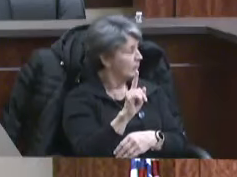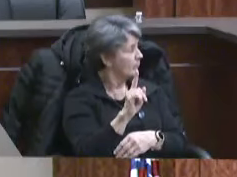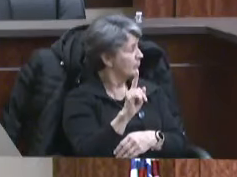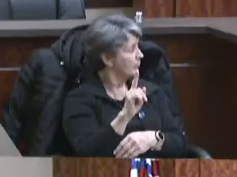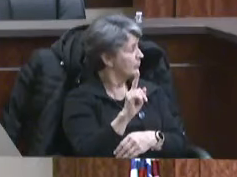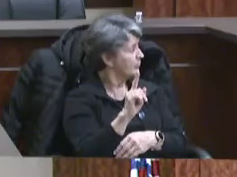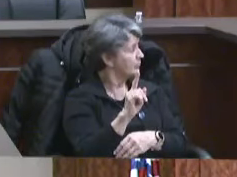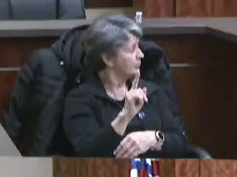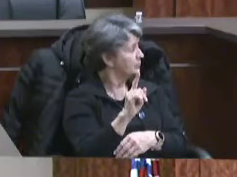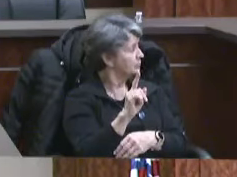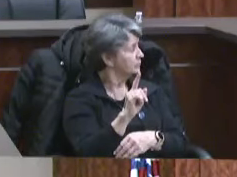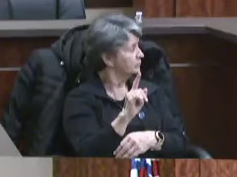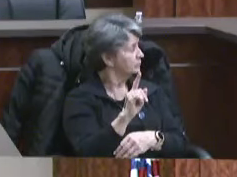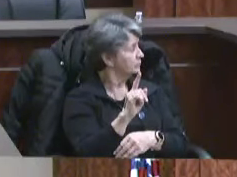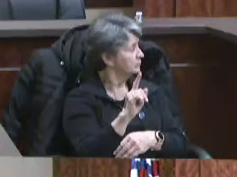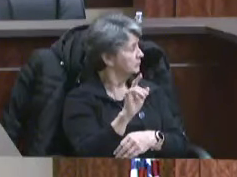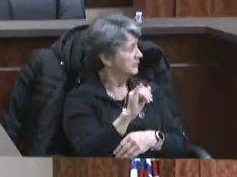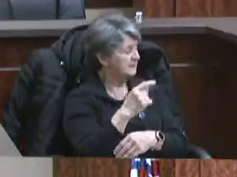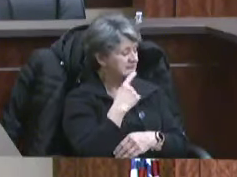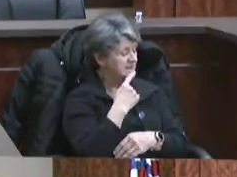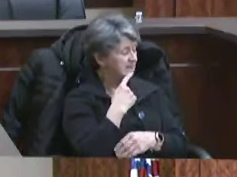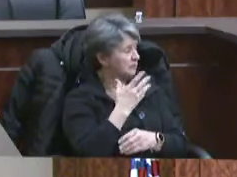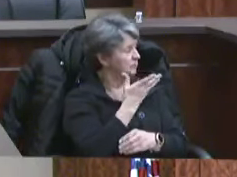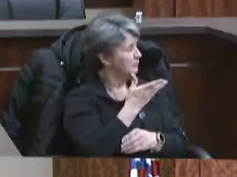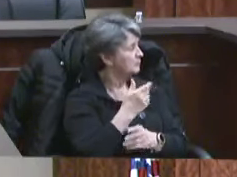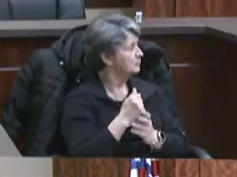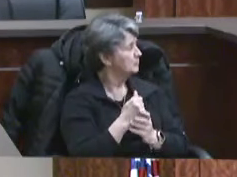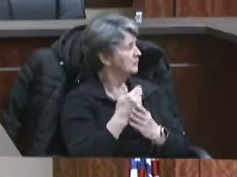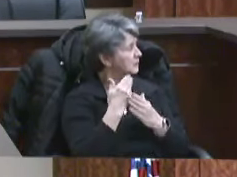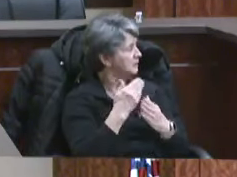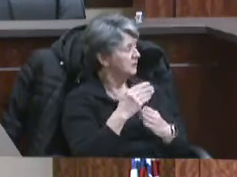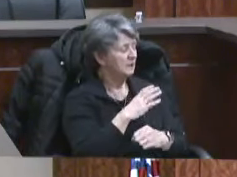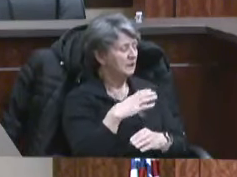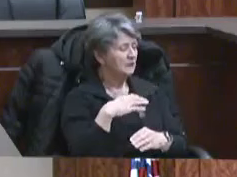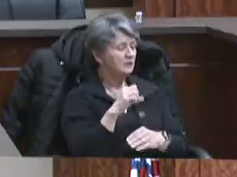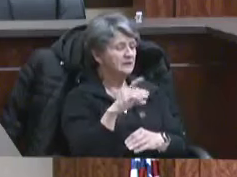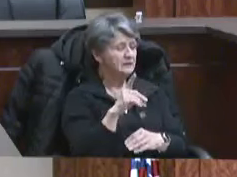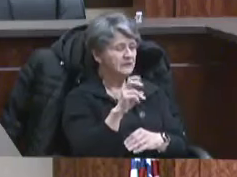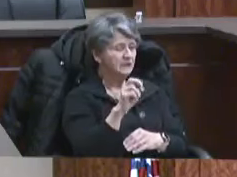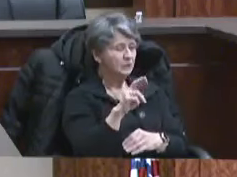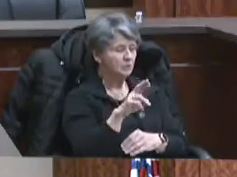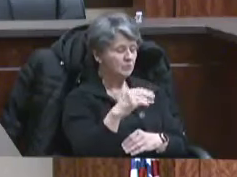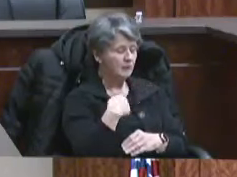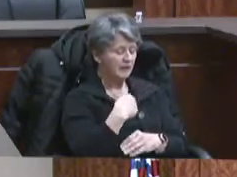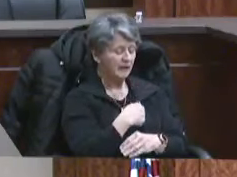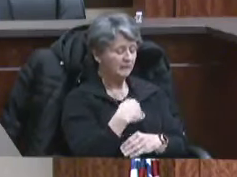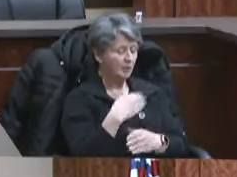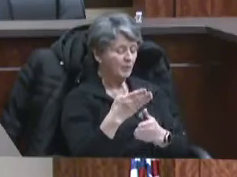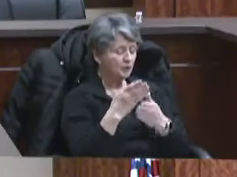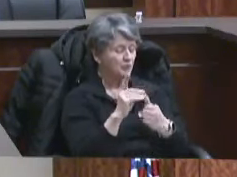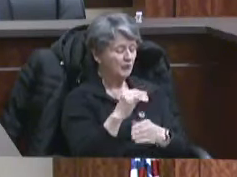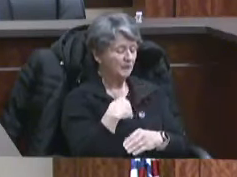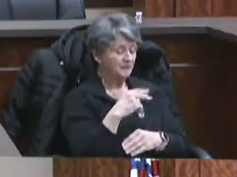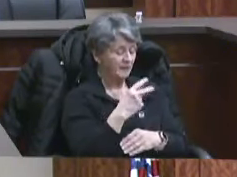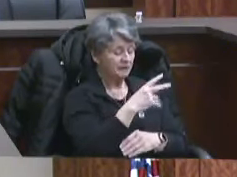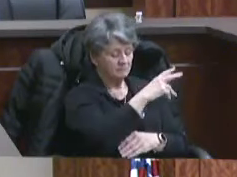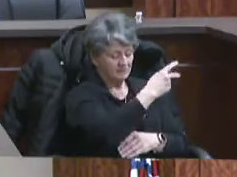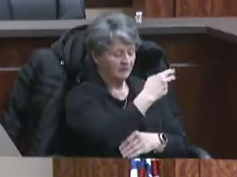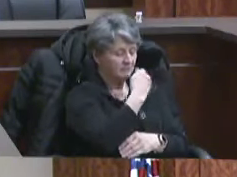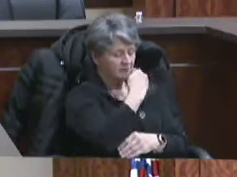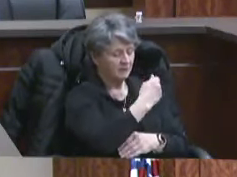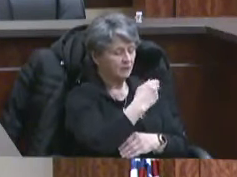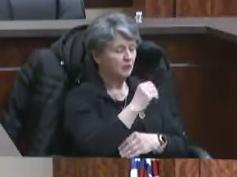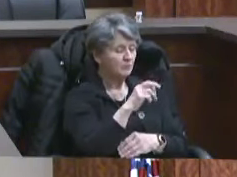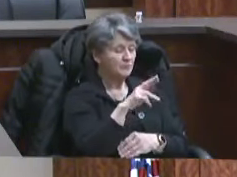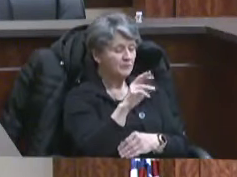LA 1901, as it stated in the order. Thank you, Councilman Sydnor. We have a motion. Is there a second? I'll second. Thank you, Councilman